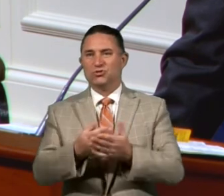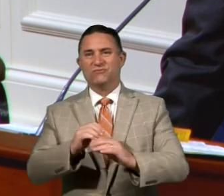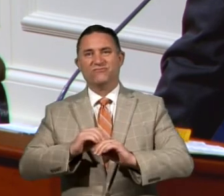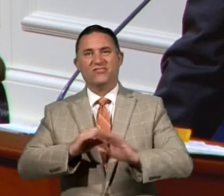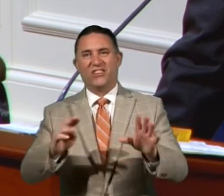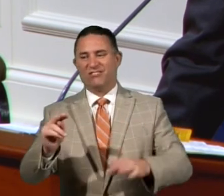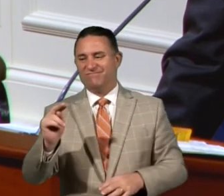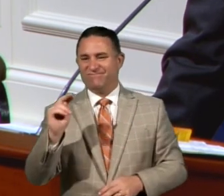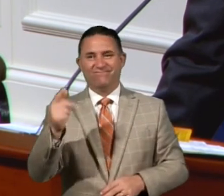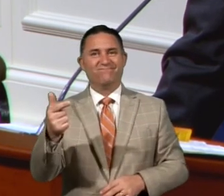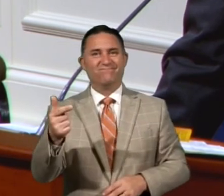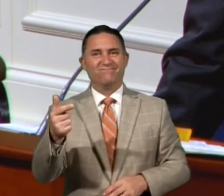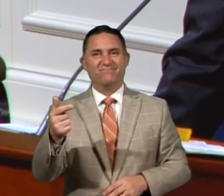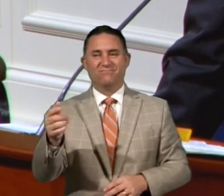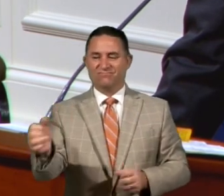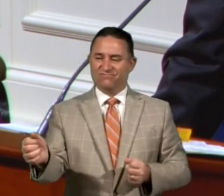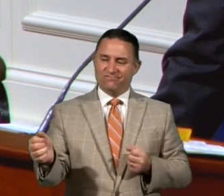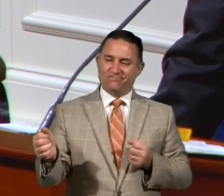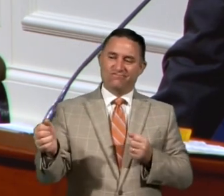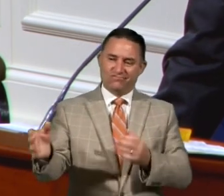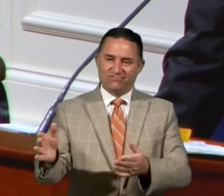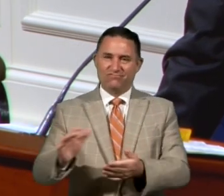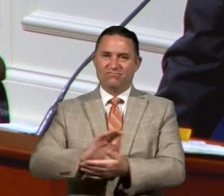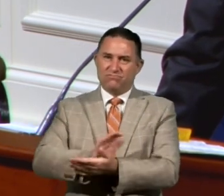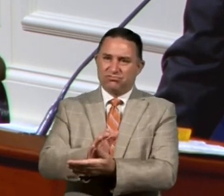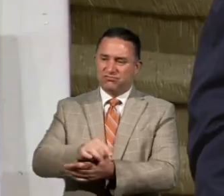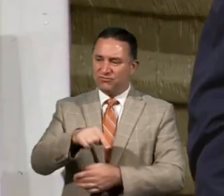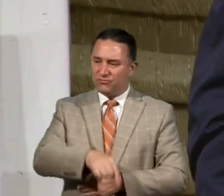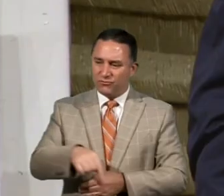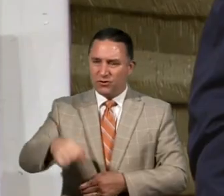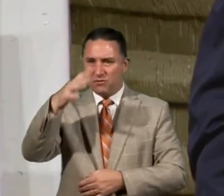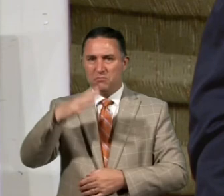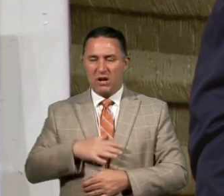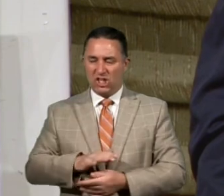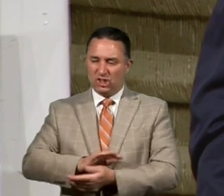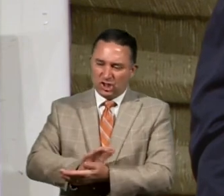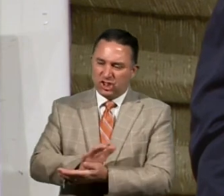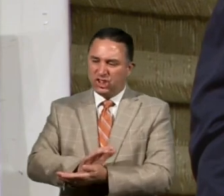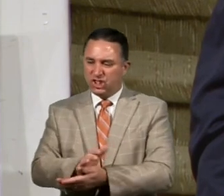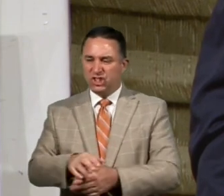nothing but to be cast out and trodden under the foot of man.